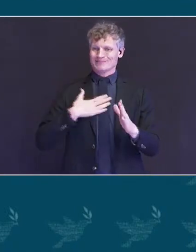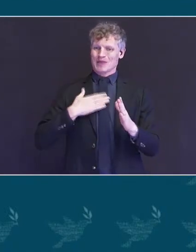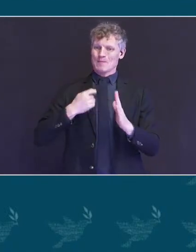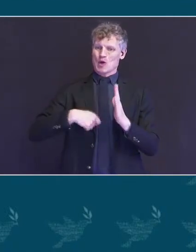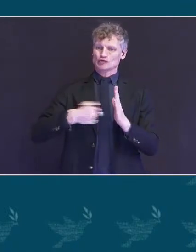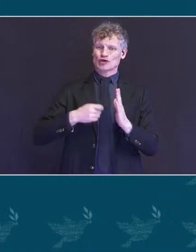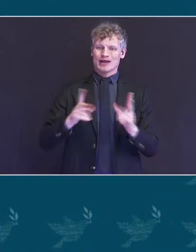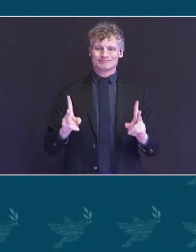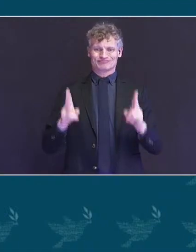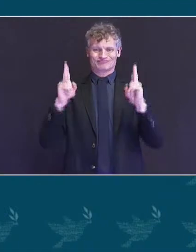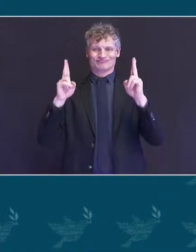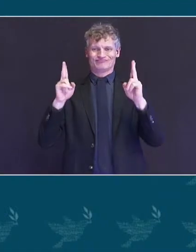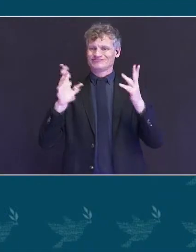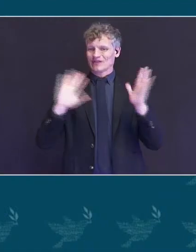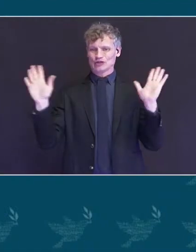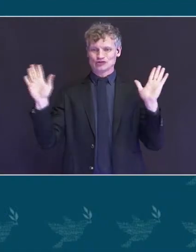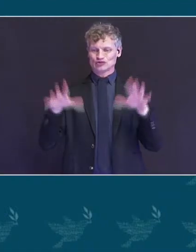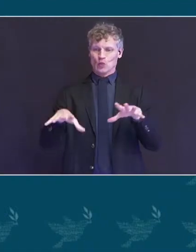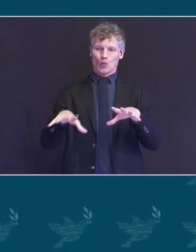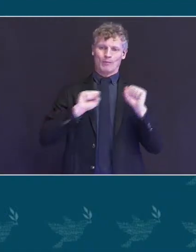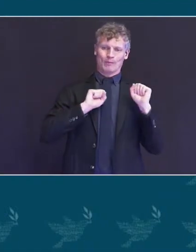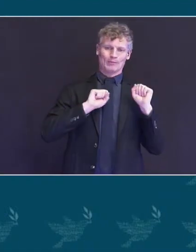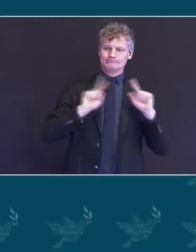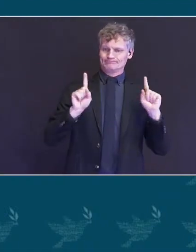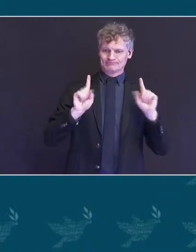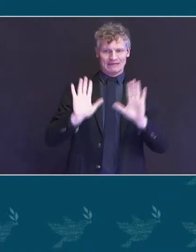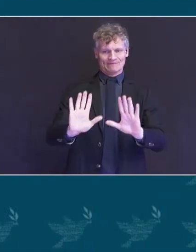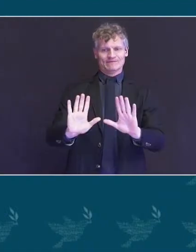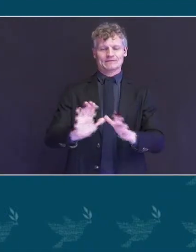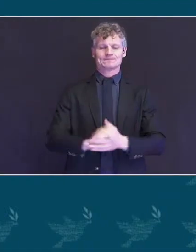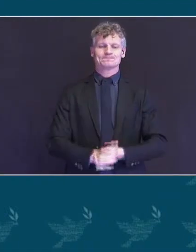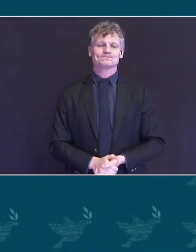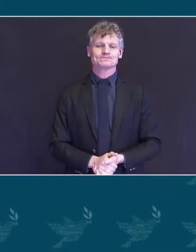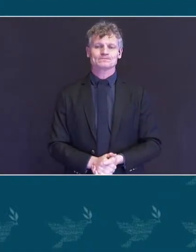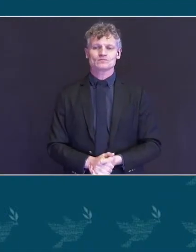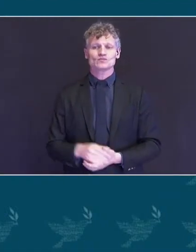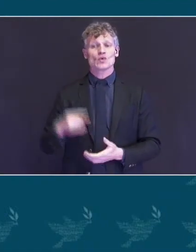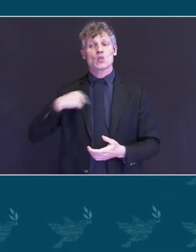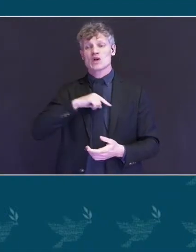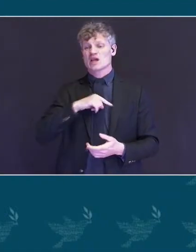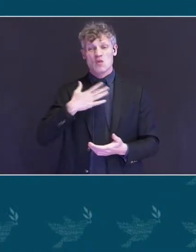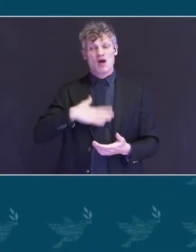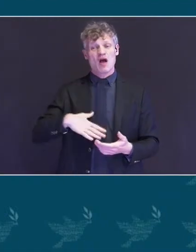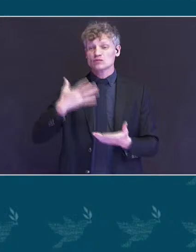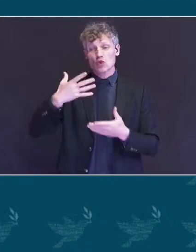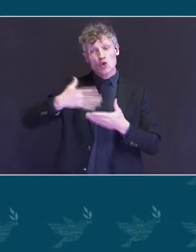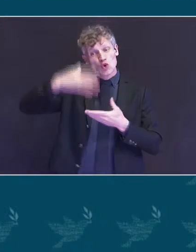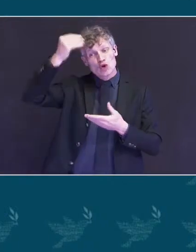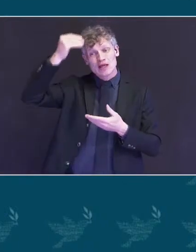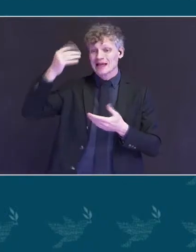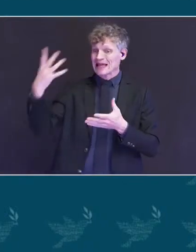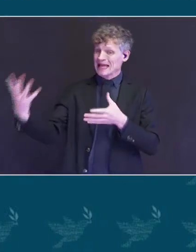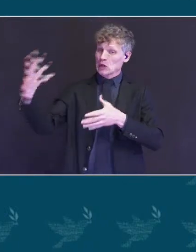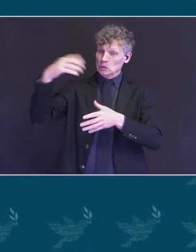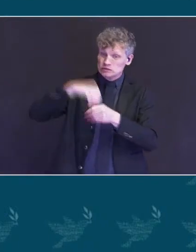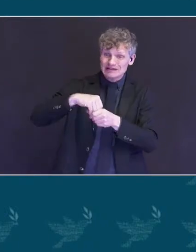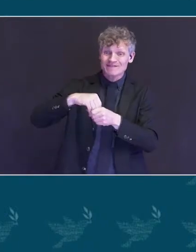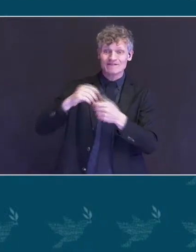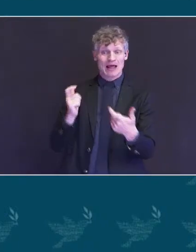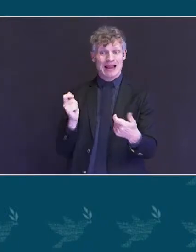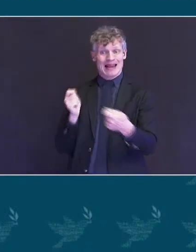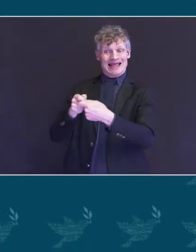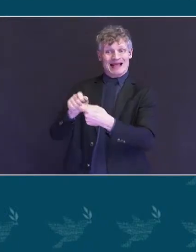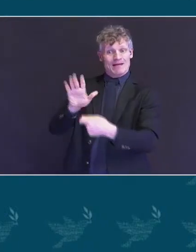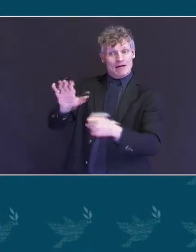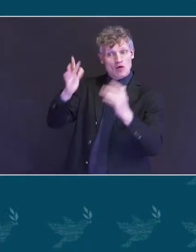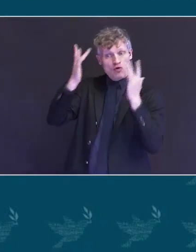Education provision in languages children understand is essentially ensuring that learning is inclusive, culturally relevant,